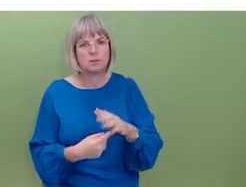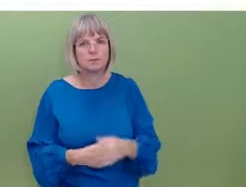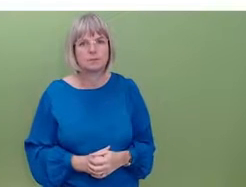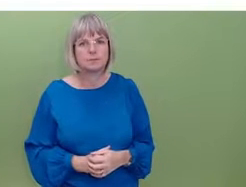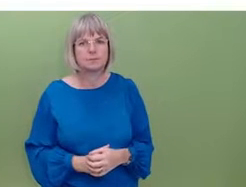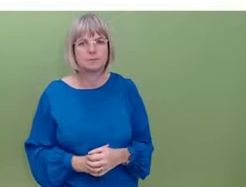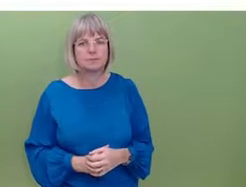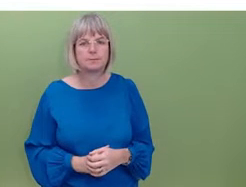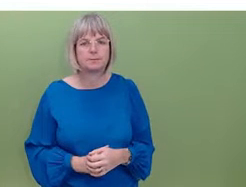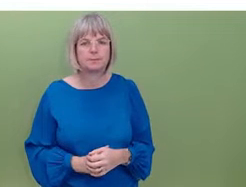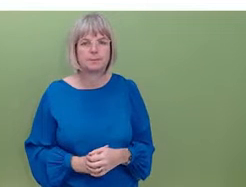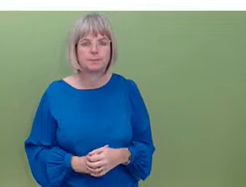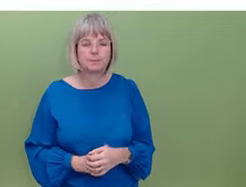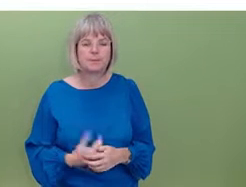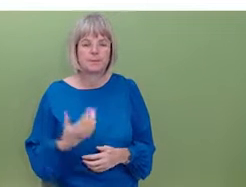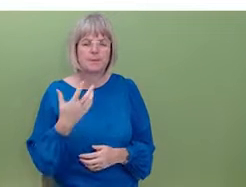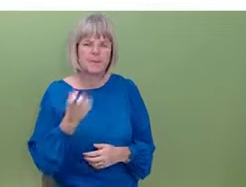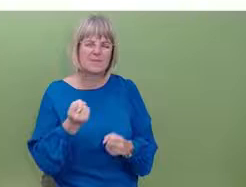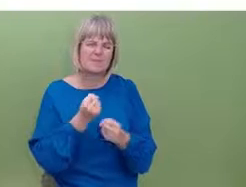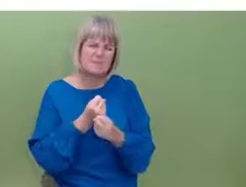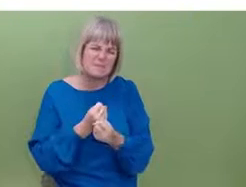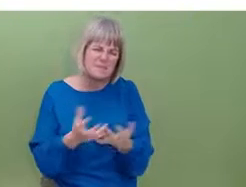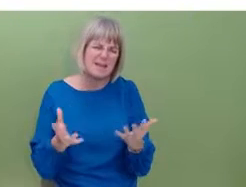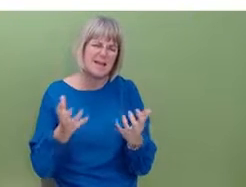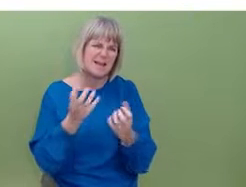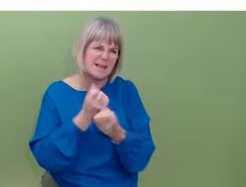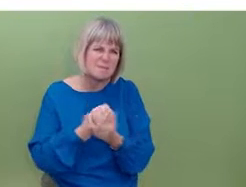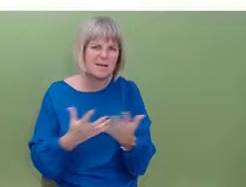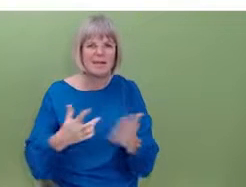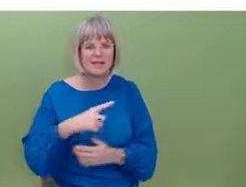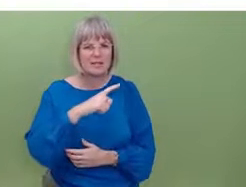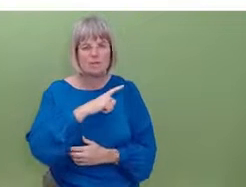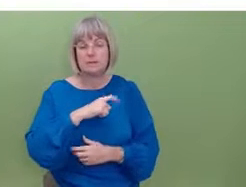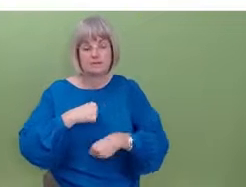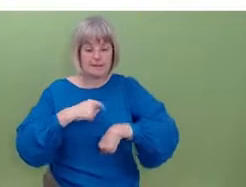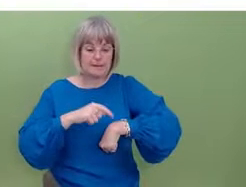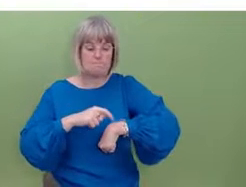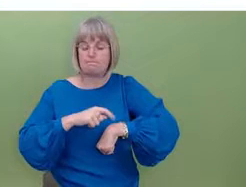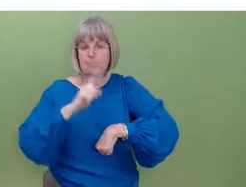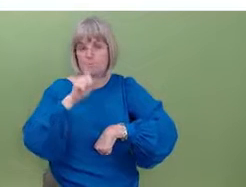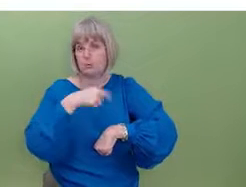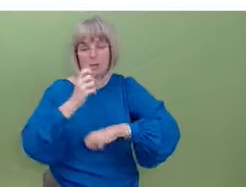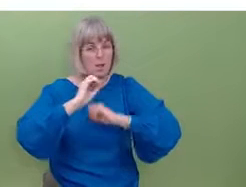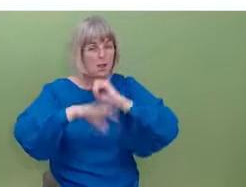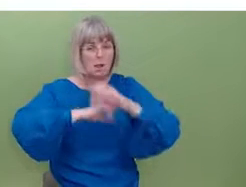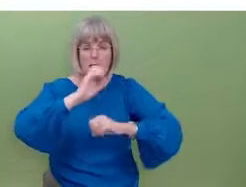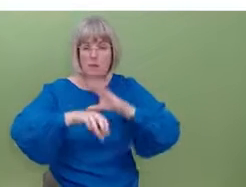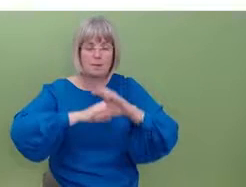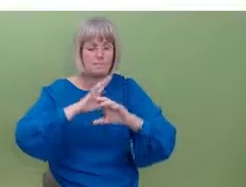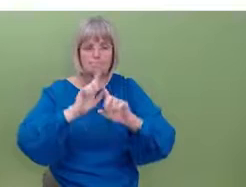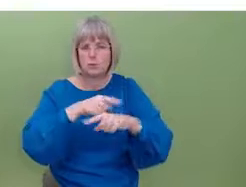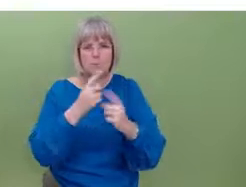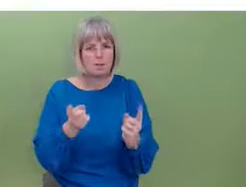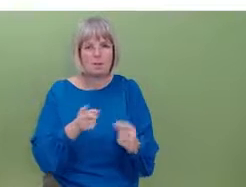There are many, many reasons for this that I don't have time to go into, but there are barriers